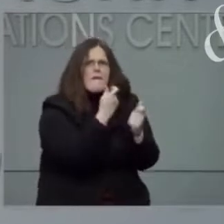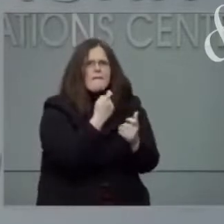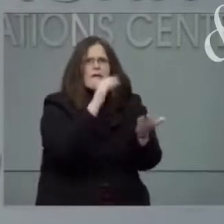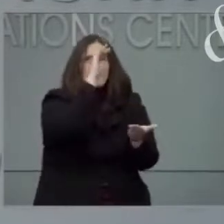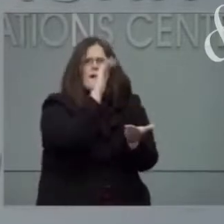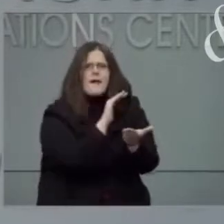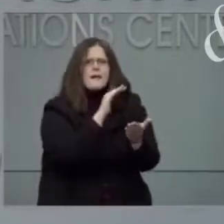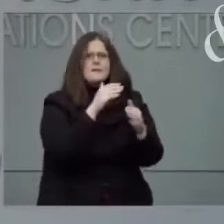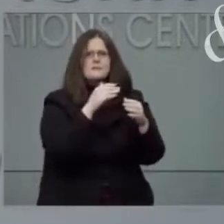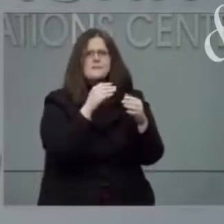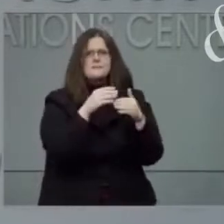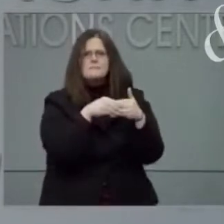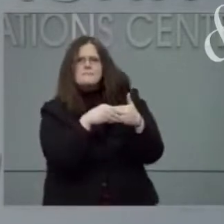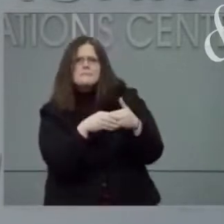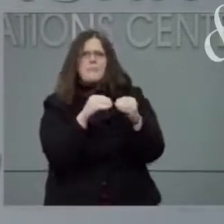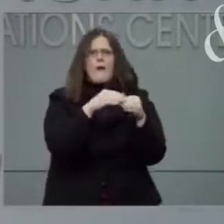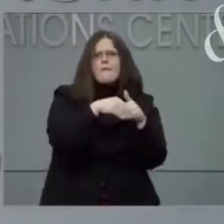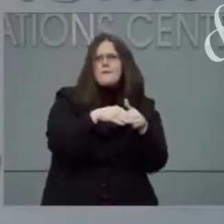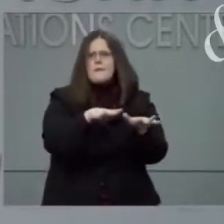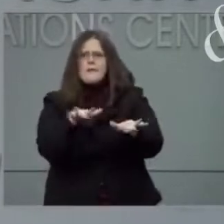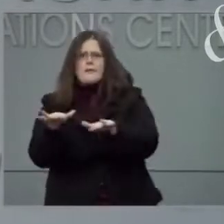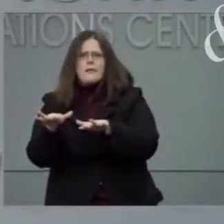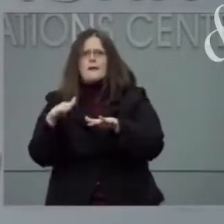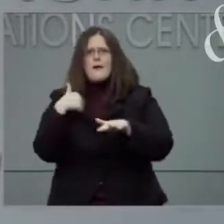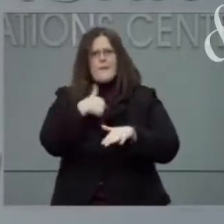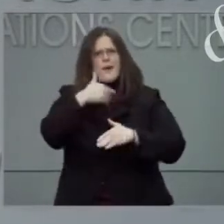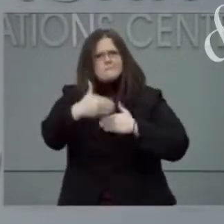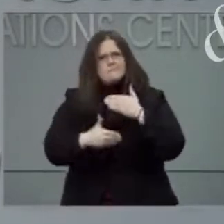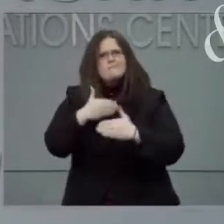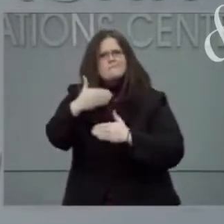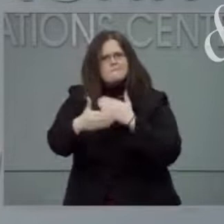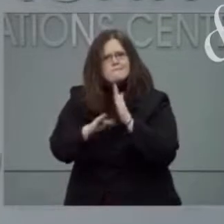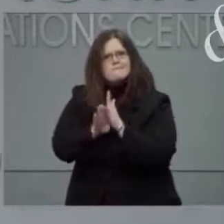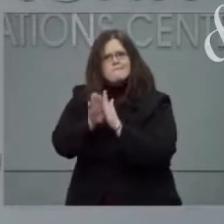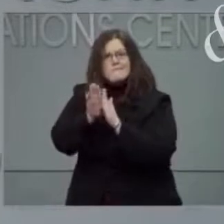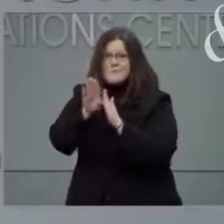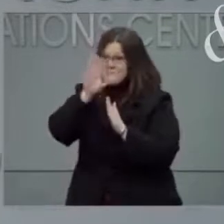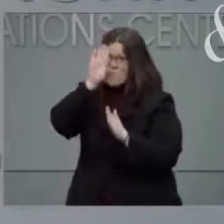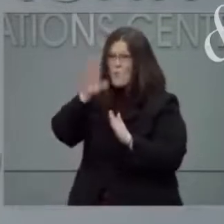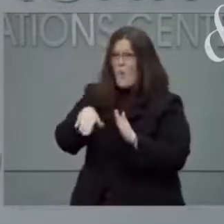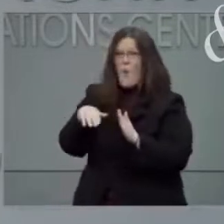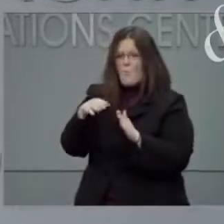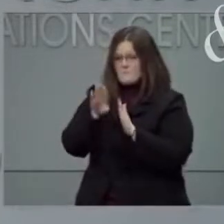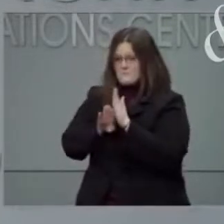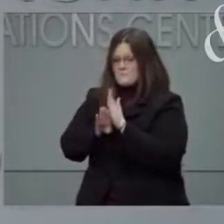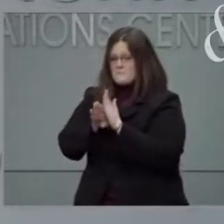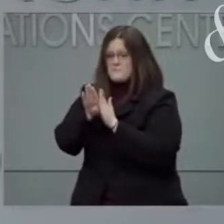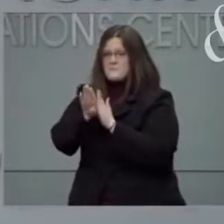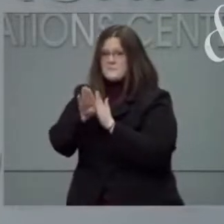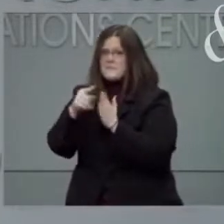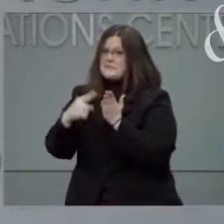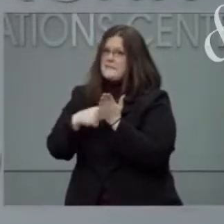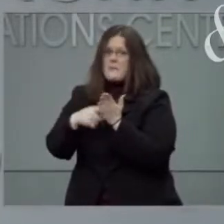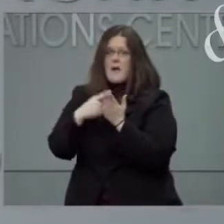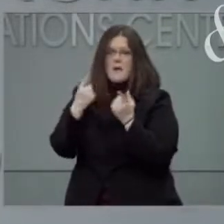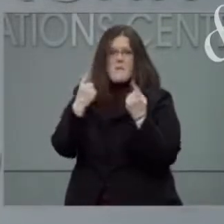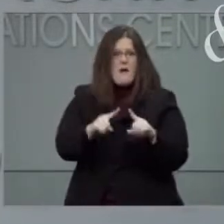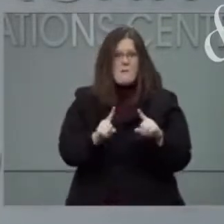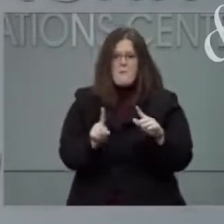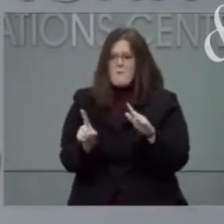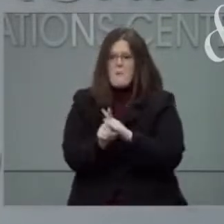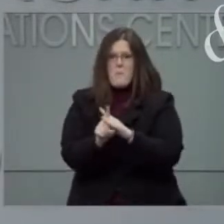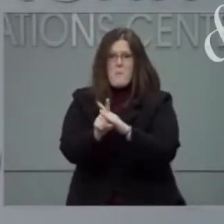we continue to move in the right direction, we know that progress is fragile. New COVID variants are in our